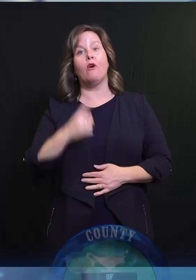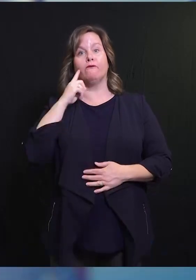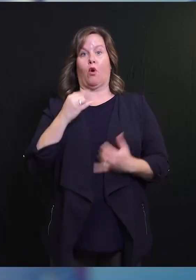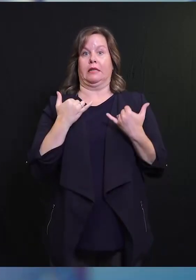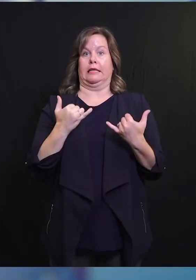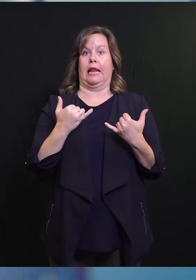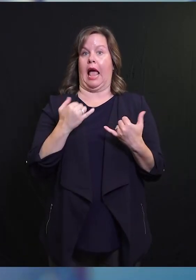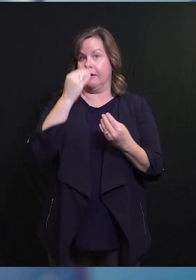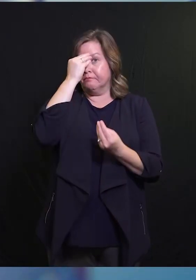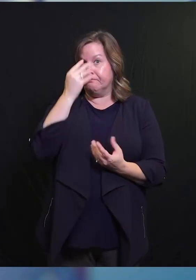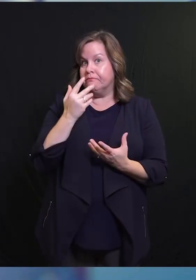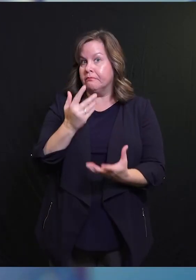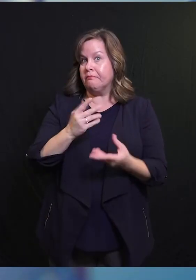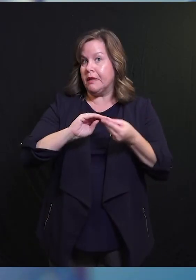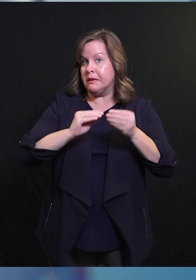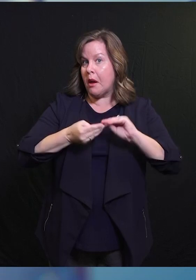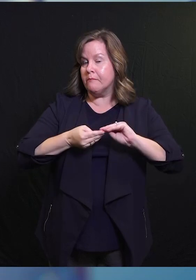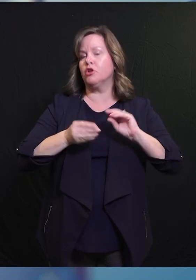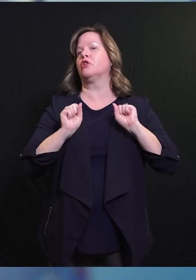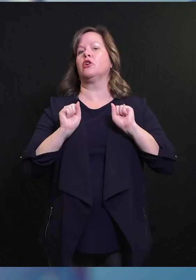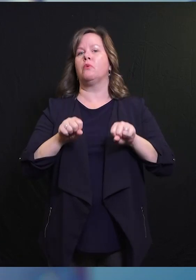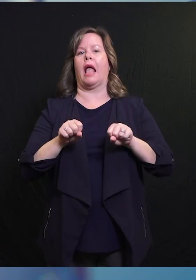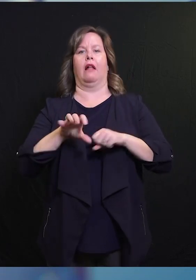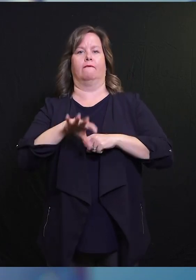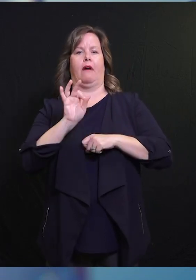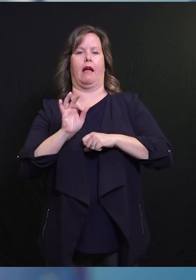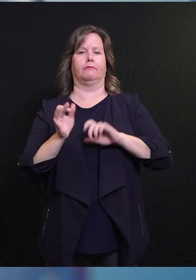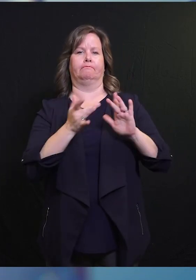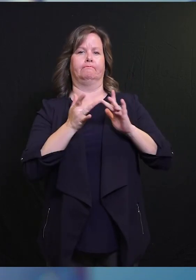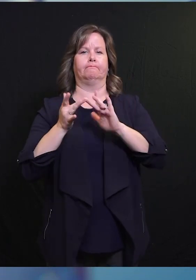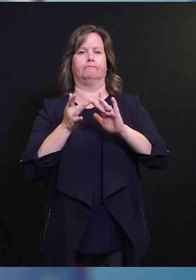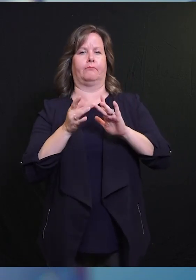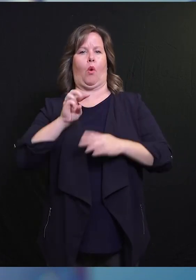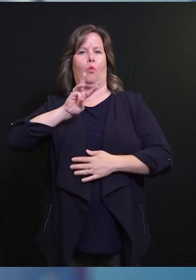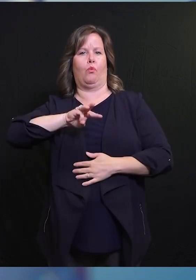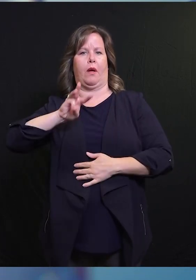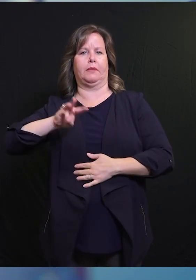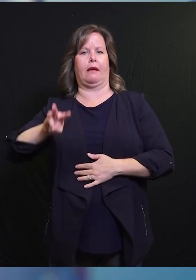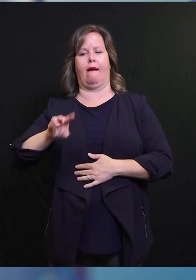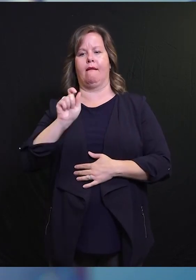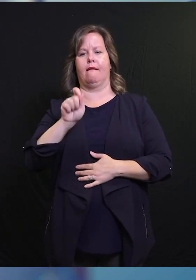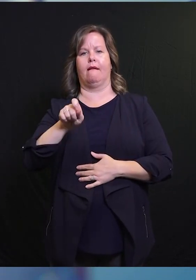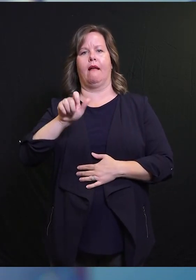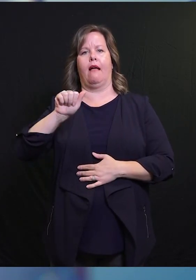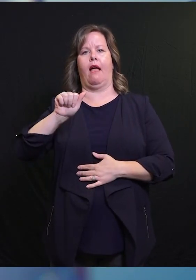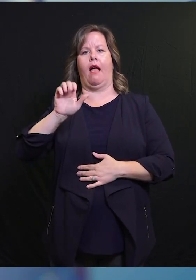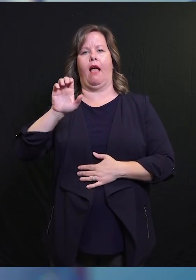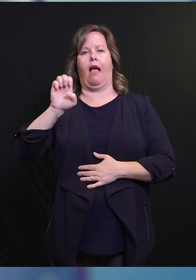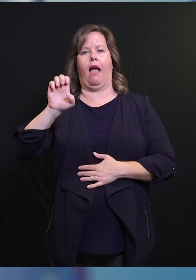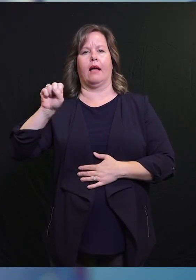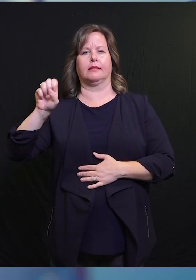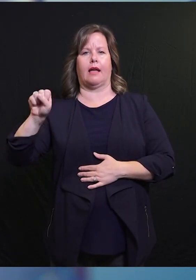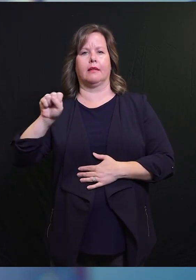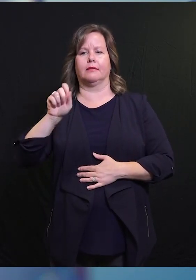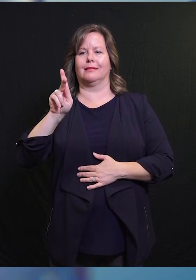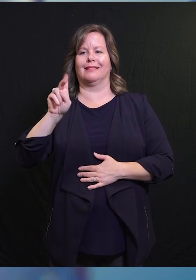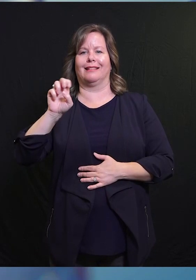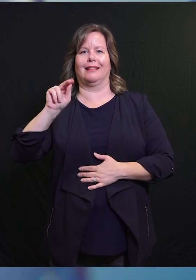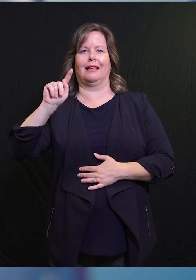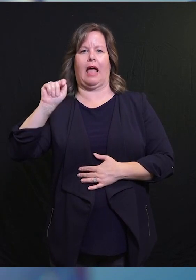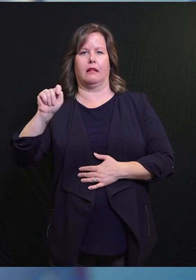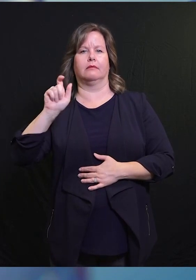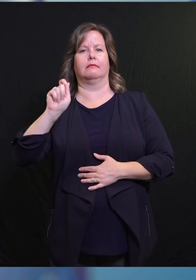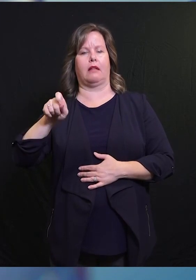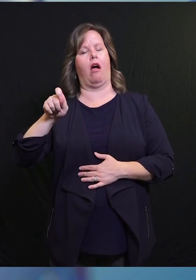data, I would encourage you to go to accessken.com. When you go to that website, follow the links for the COVID resources. You'll find the